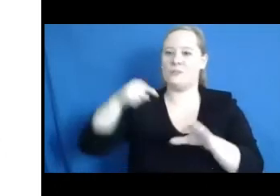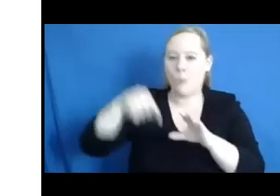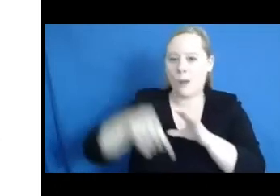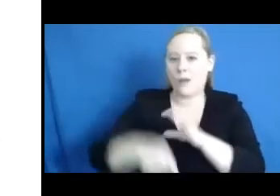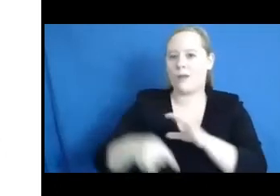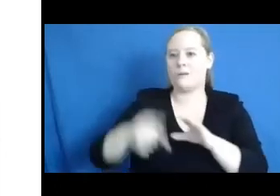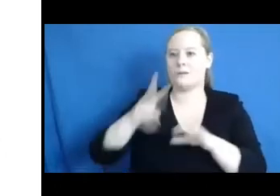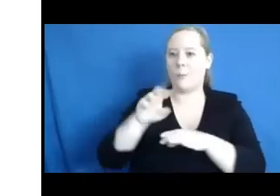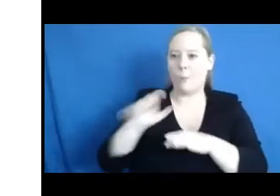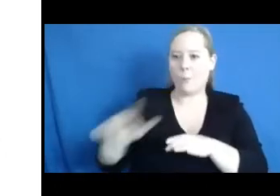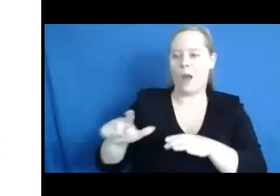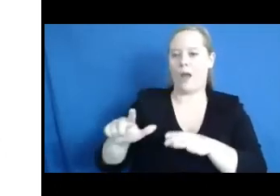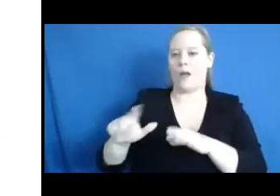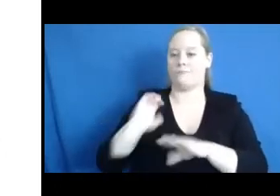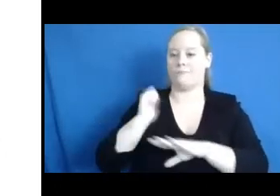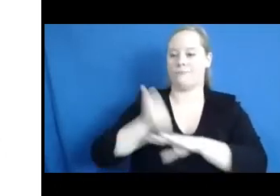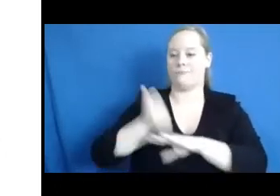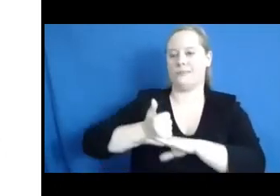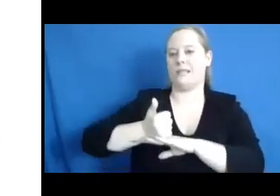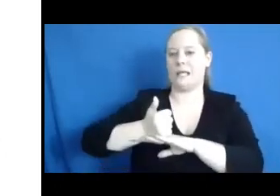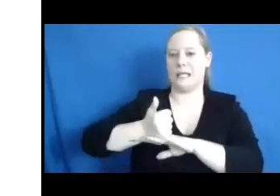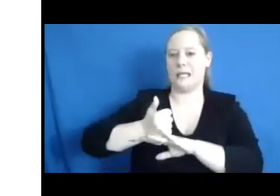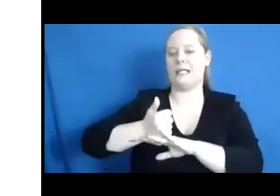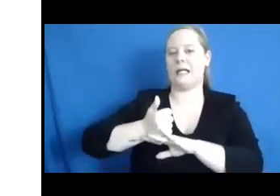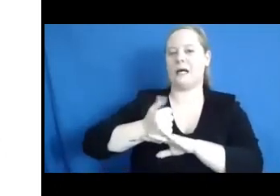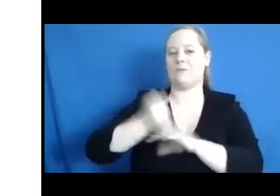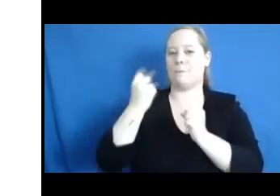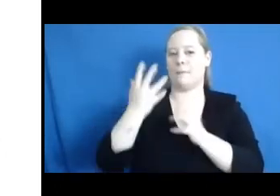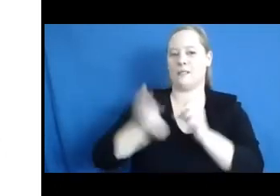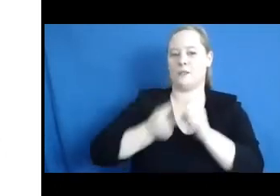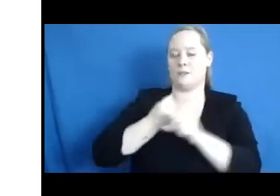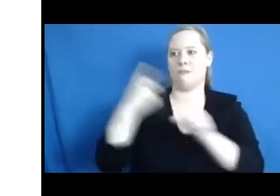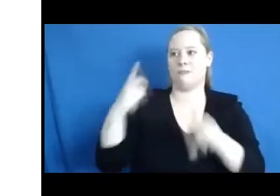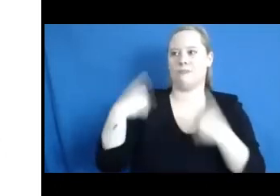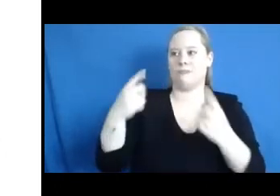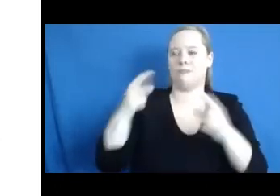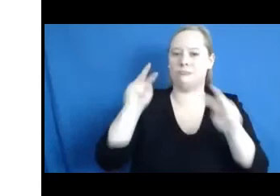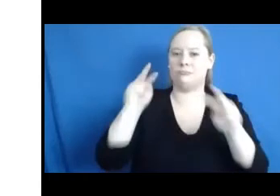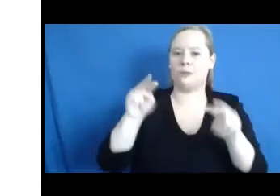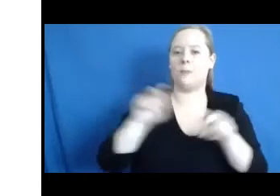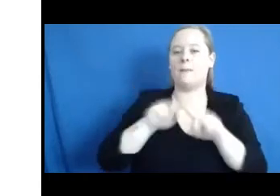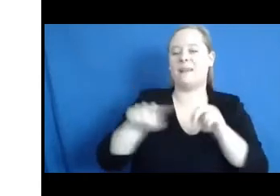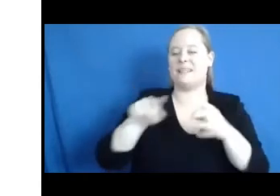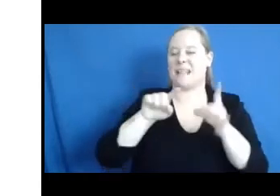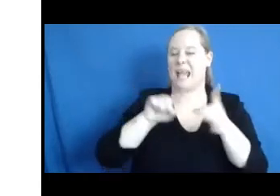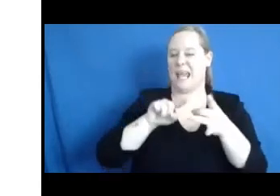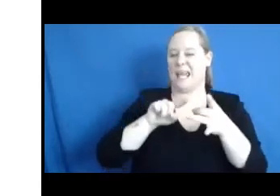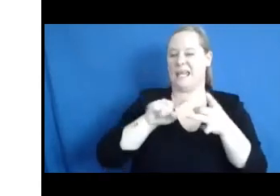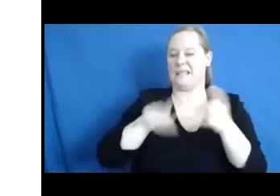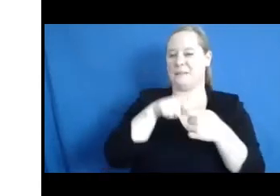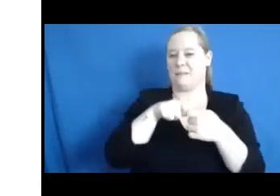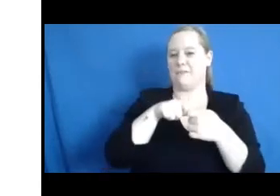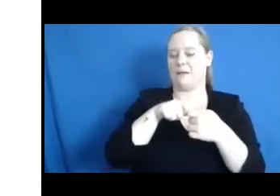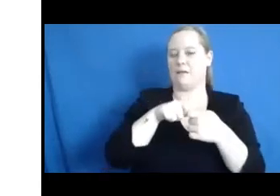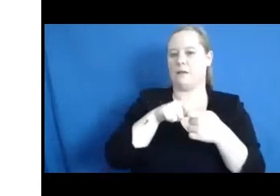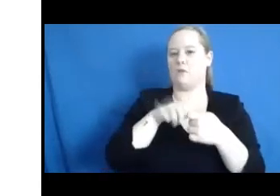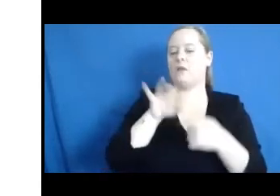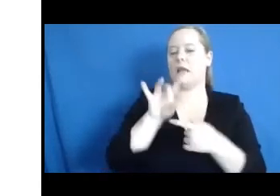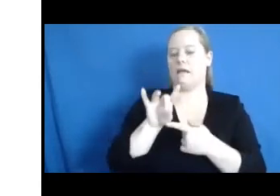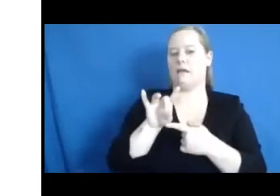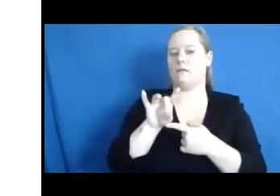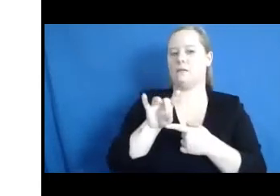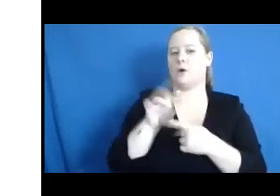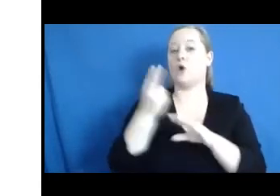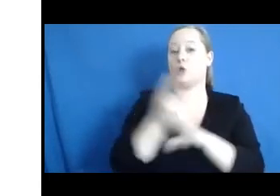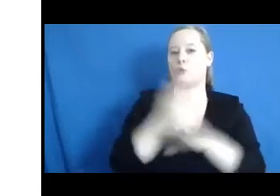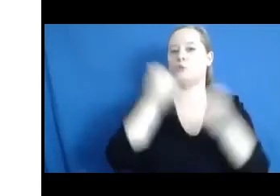been monitored over time. But these sort of 8 wells that you can see on this map are the 8 that are used currently